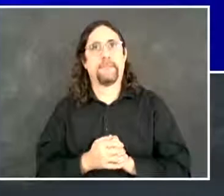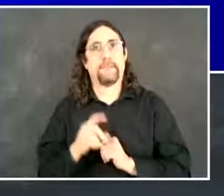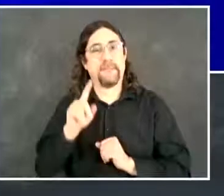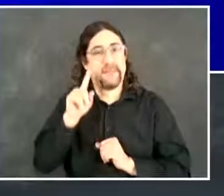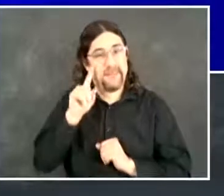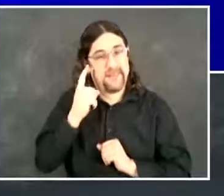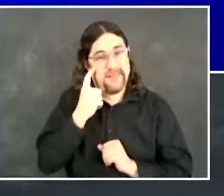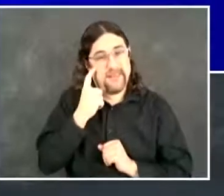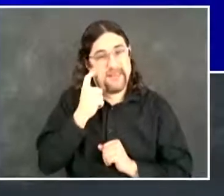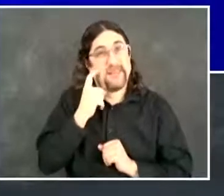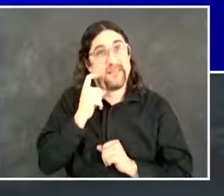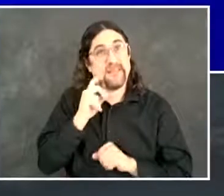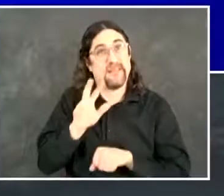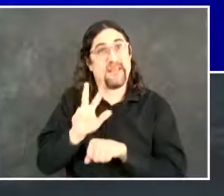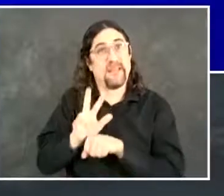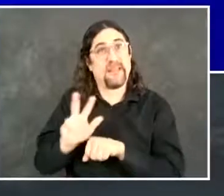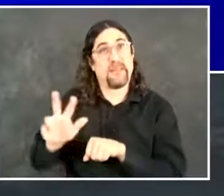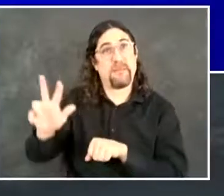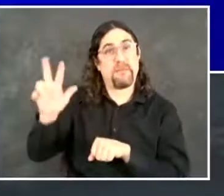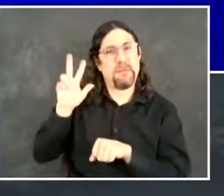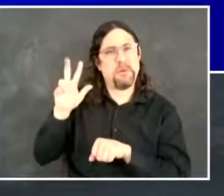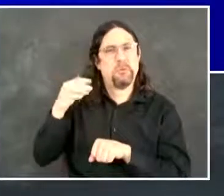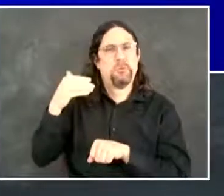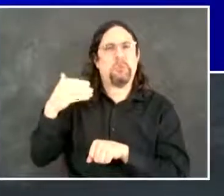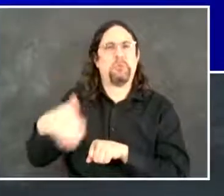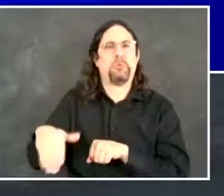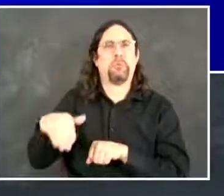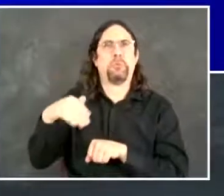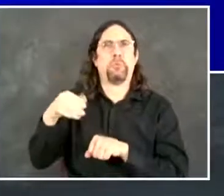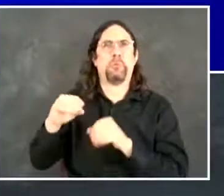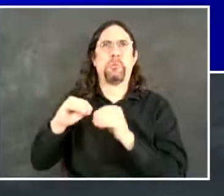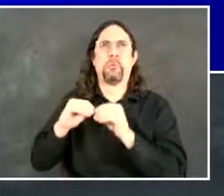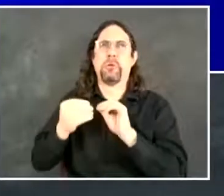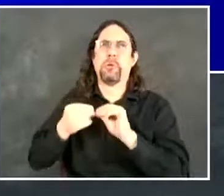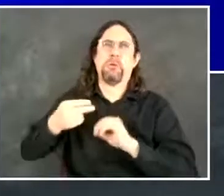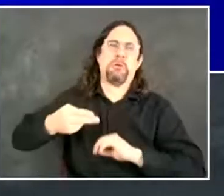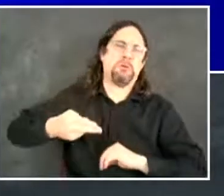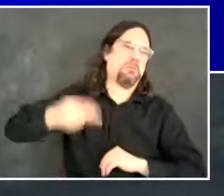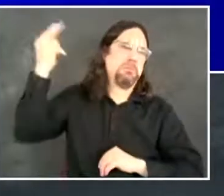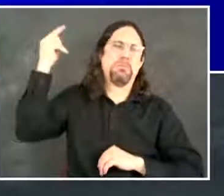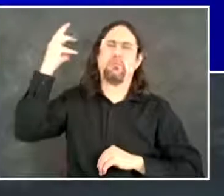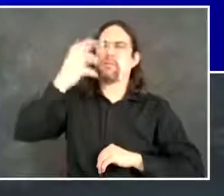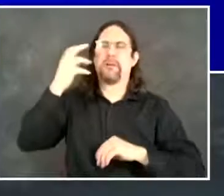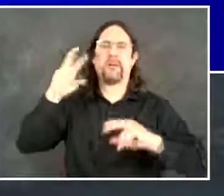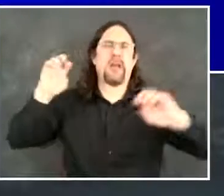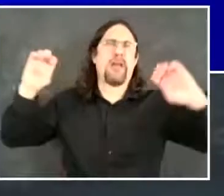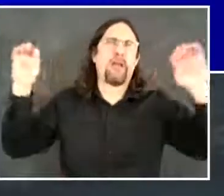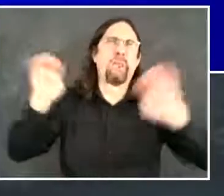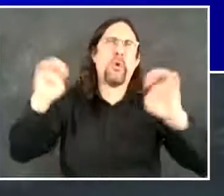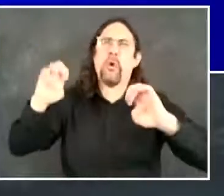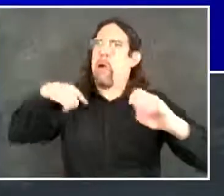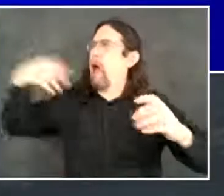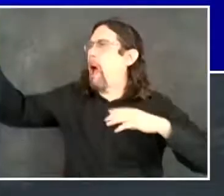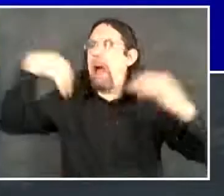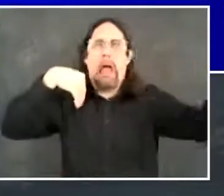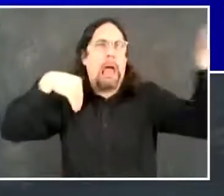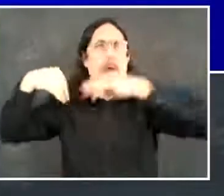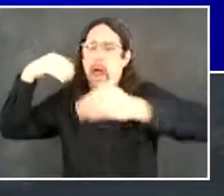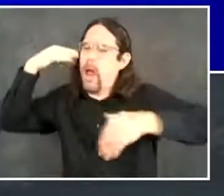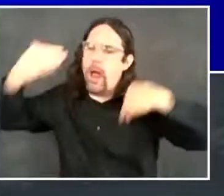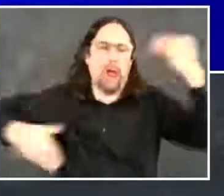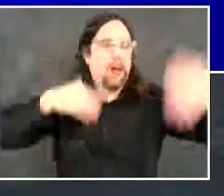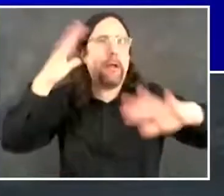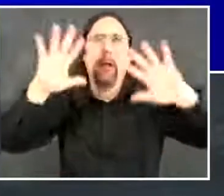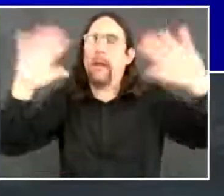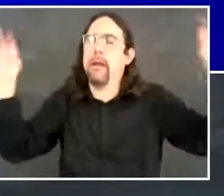still not back to normal. And again, listen to the numbers. We all like progress, but then you still have to listen to the